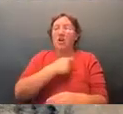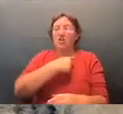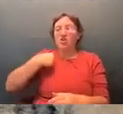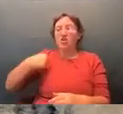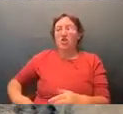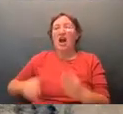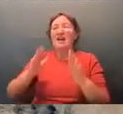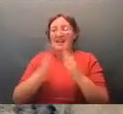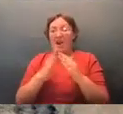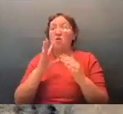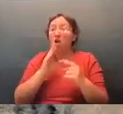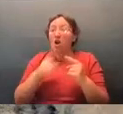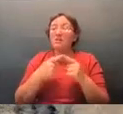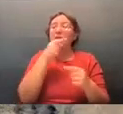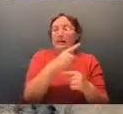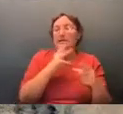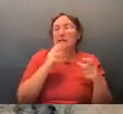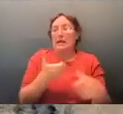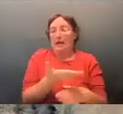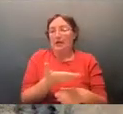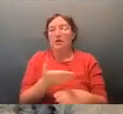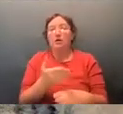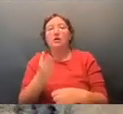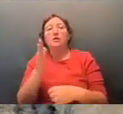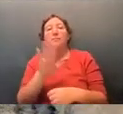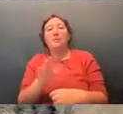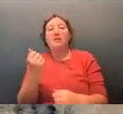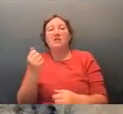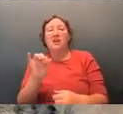talking about this lake. In about